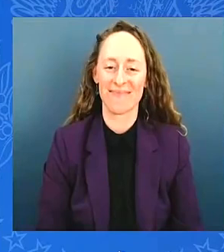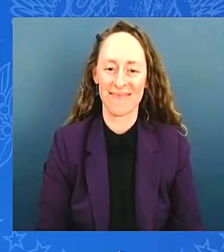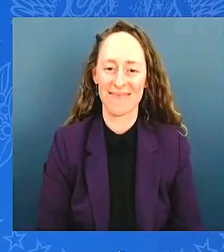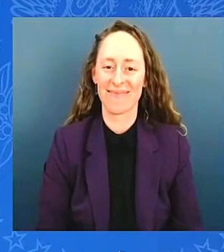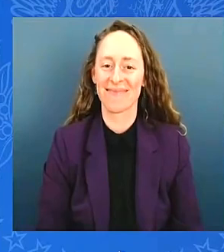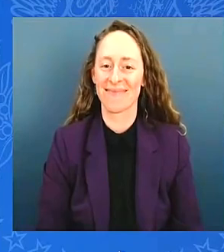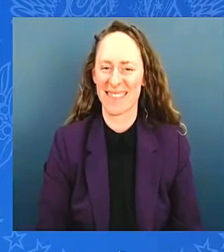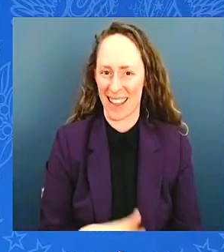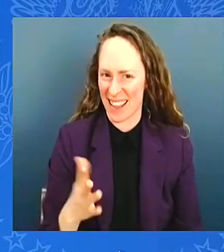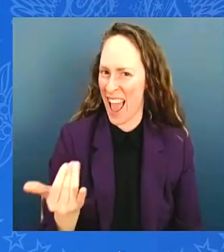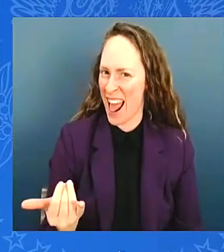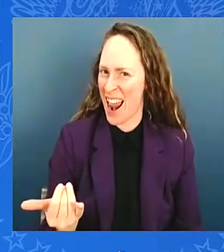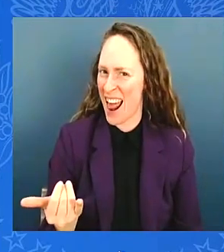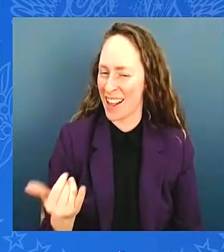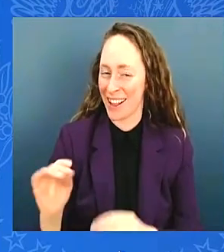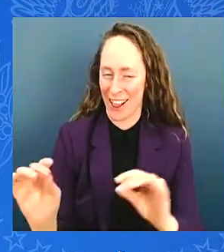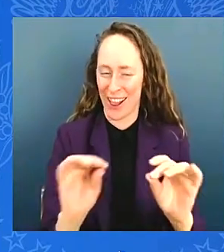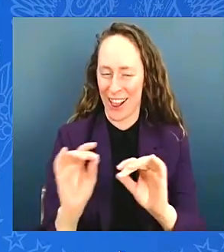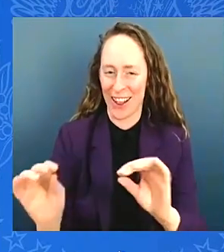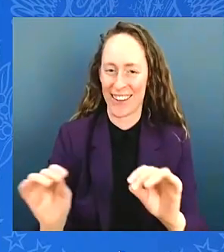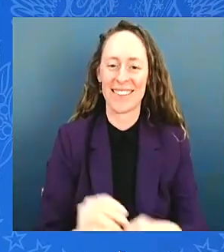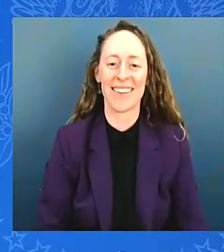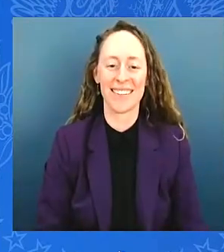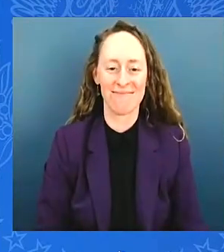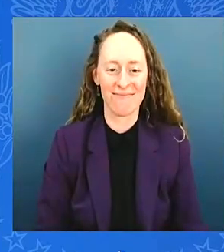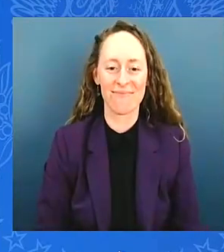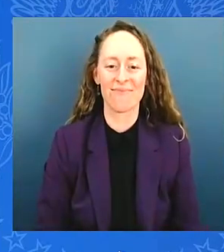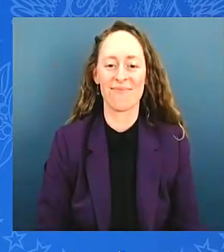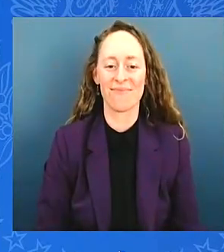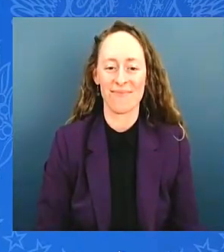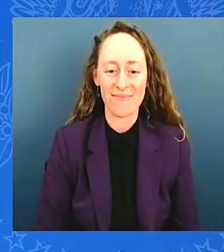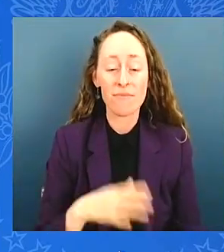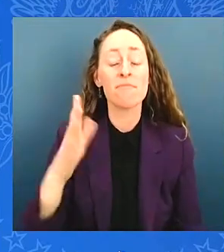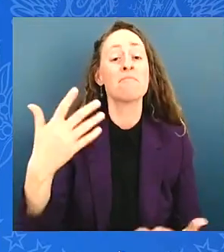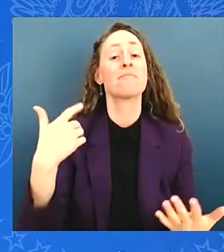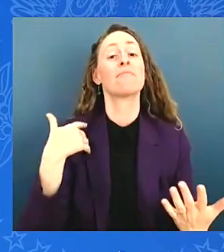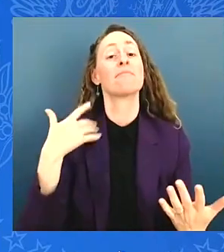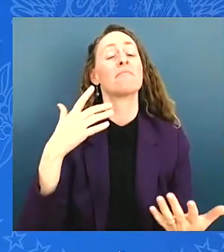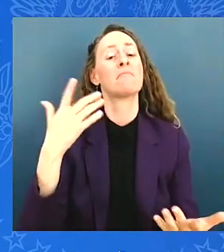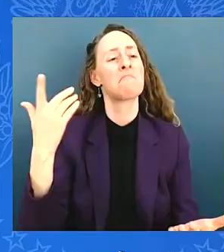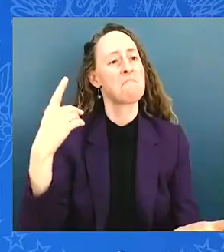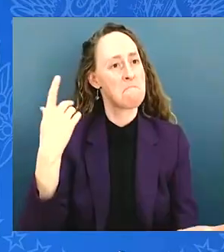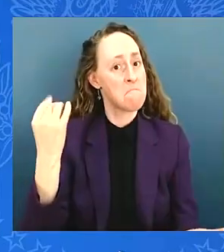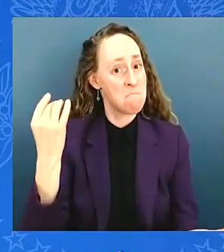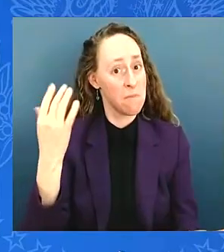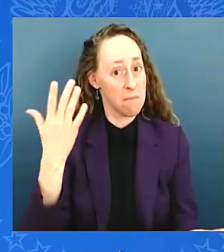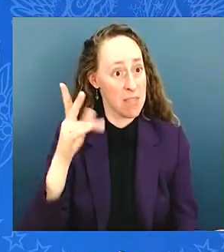Yeah, I thought this would be easier in year two. Oh, man, I've been to the White House before. It is scary as shit.